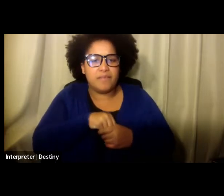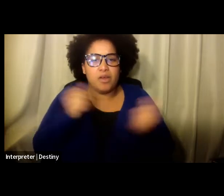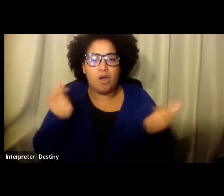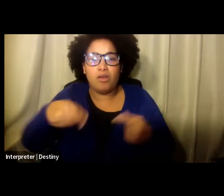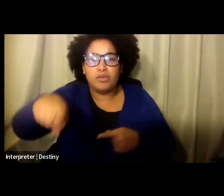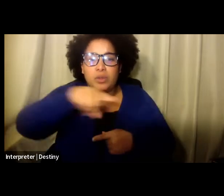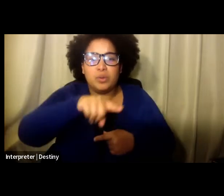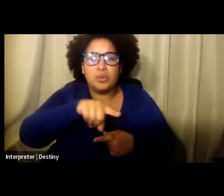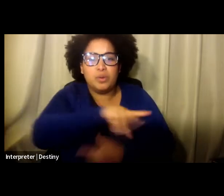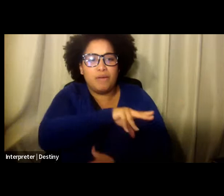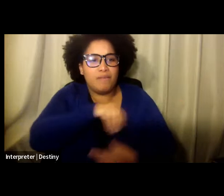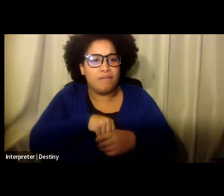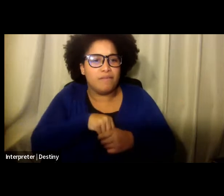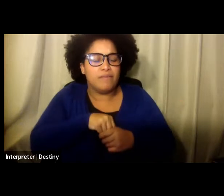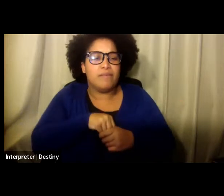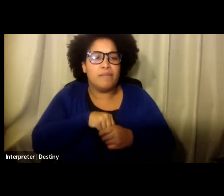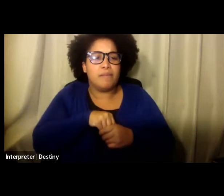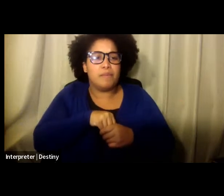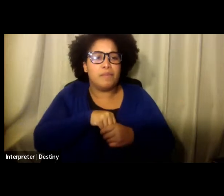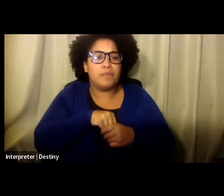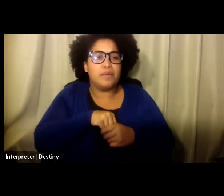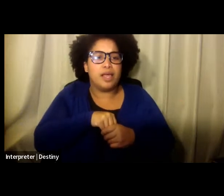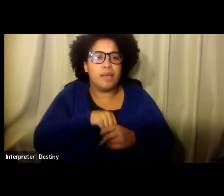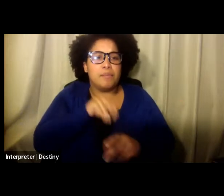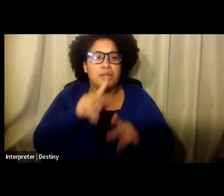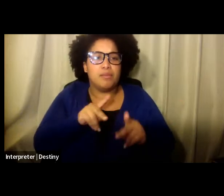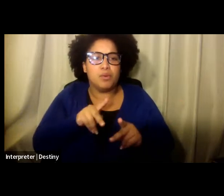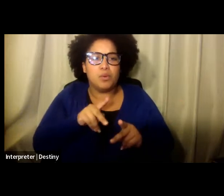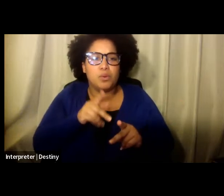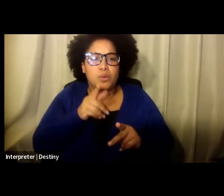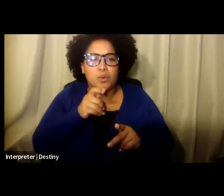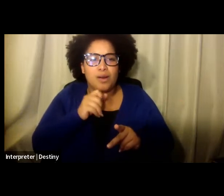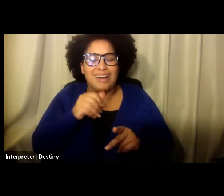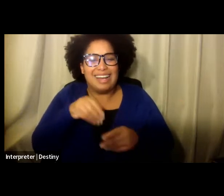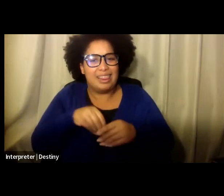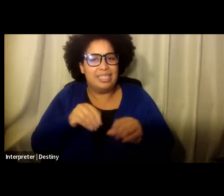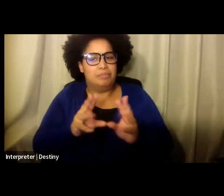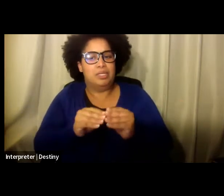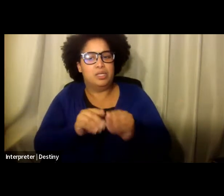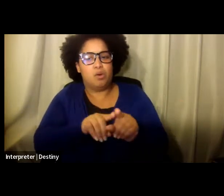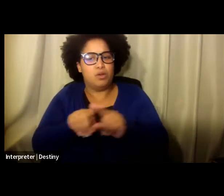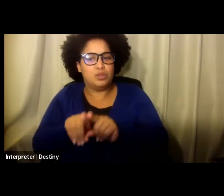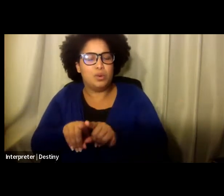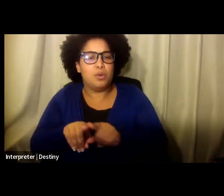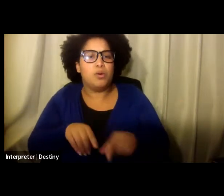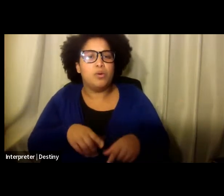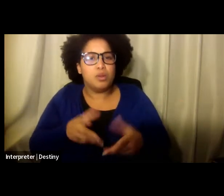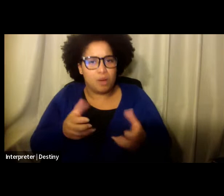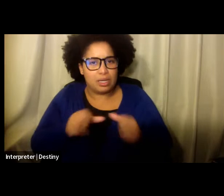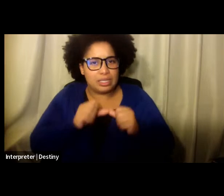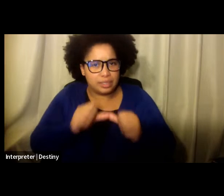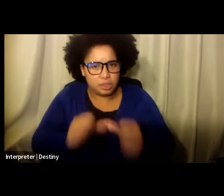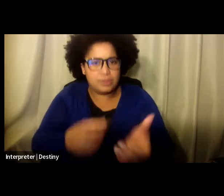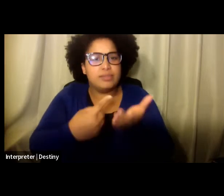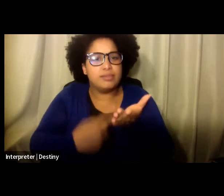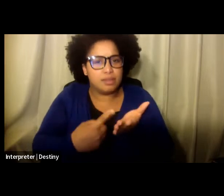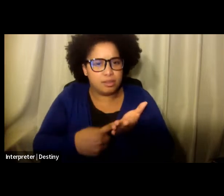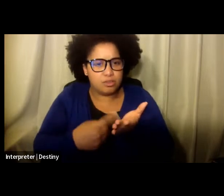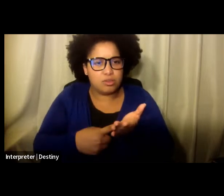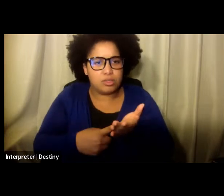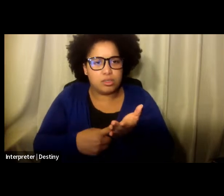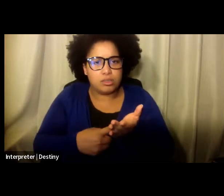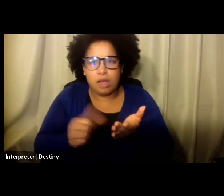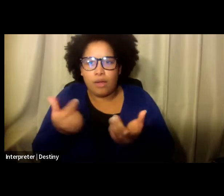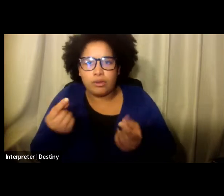are, and those who are not, you know, in this meeting. And so we're going to keep having these conversations about what else